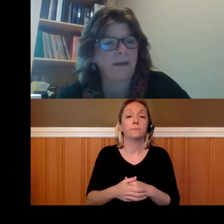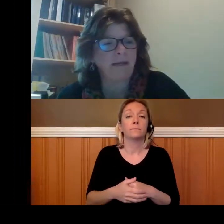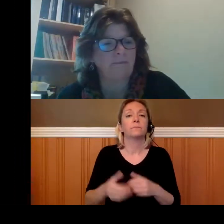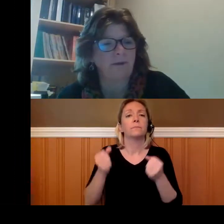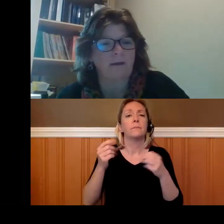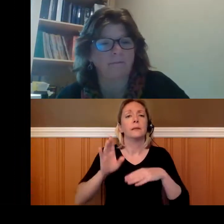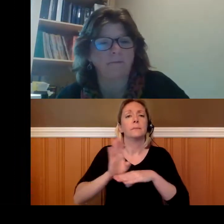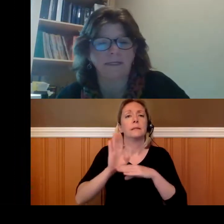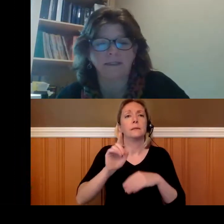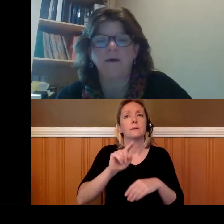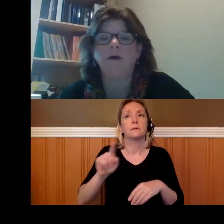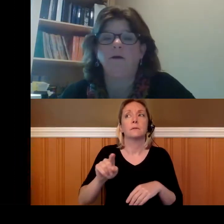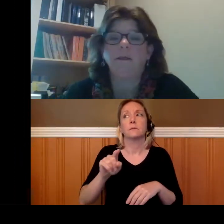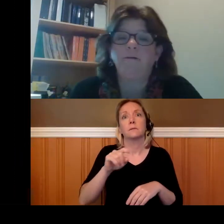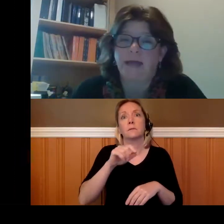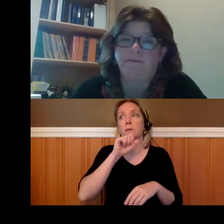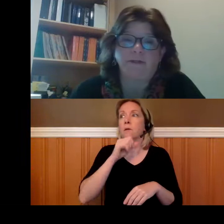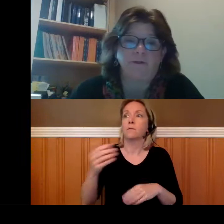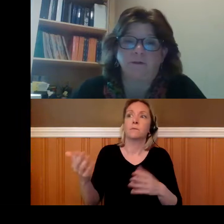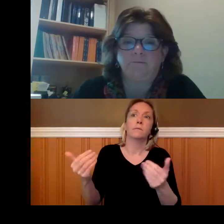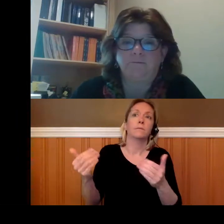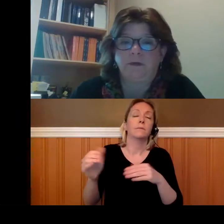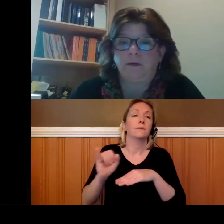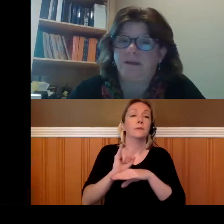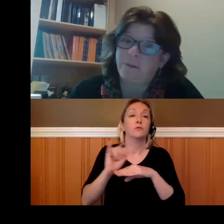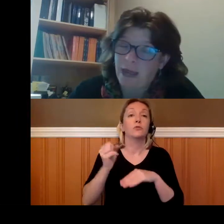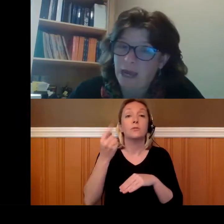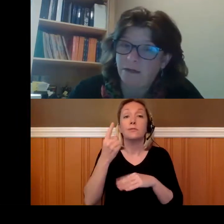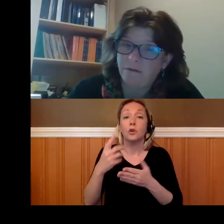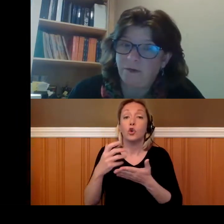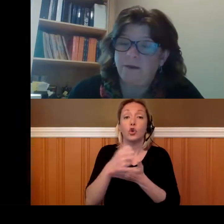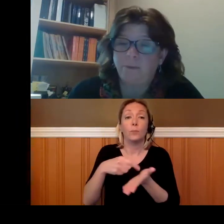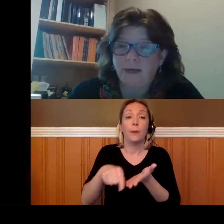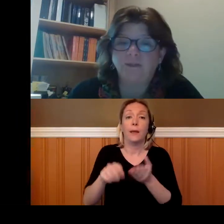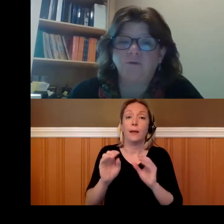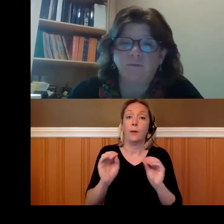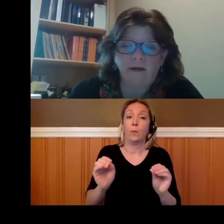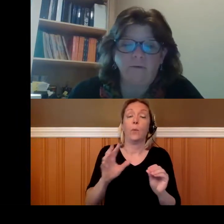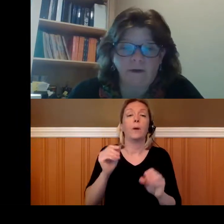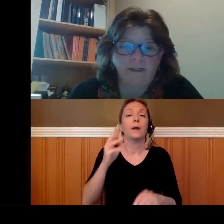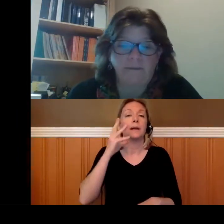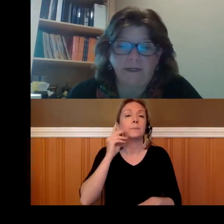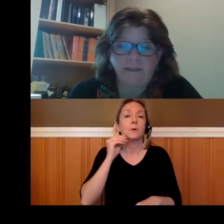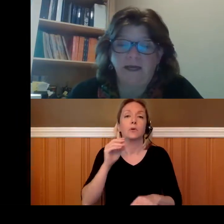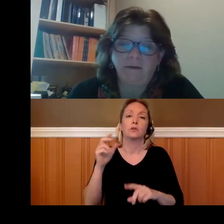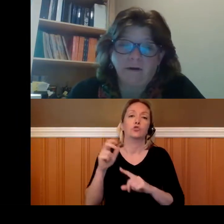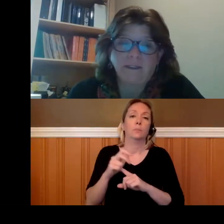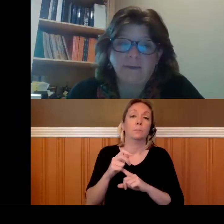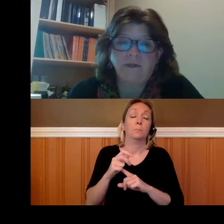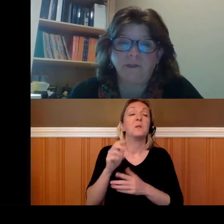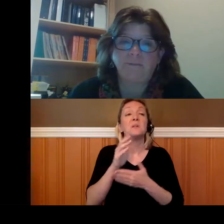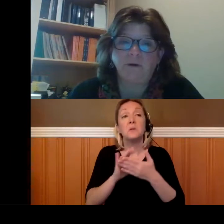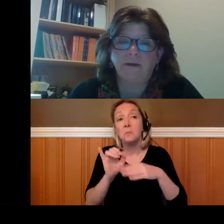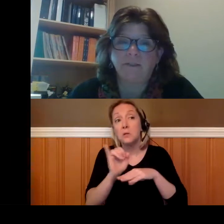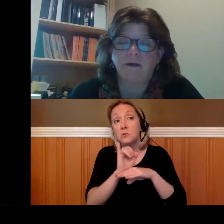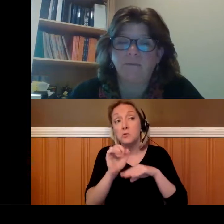companies love to have interns. They don't get paid, but it's great work experience. And there are some internship programs that are